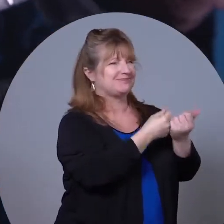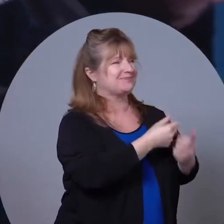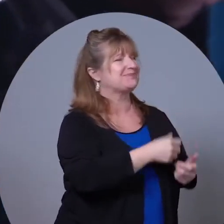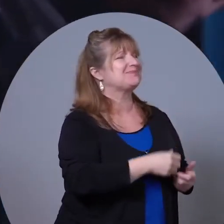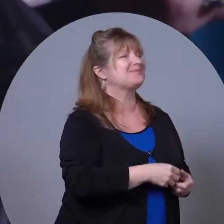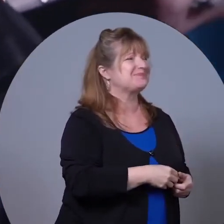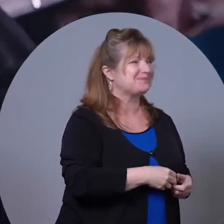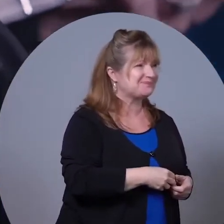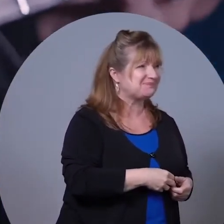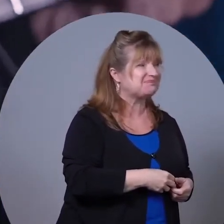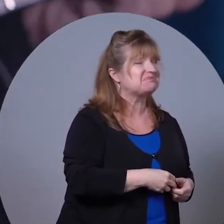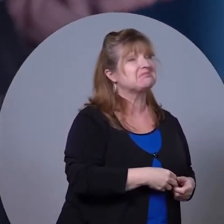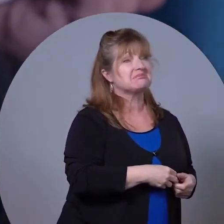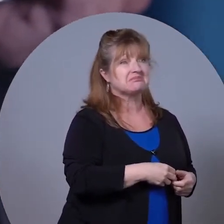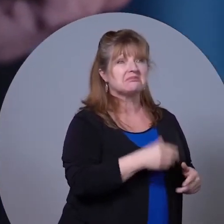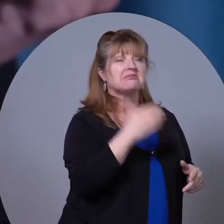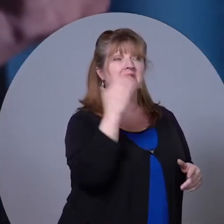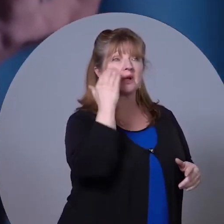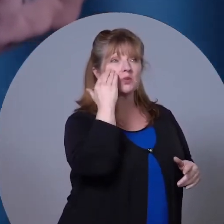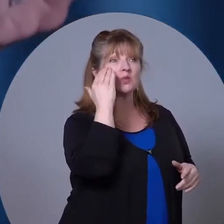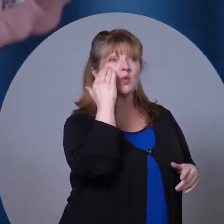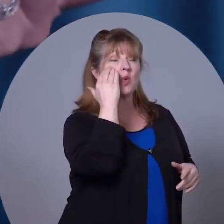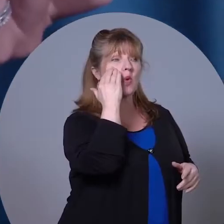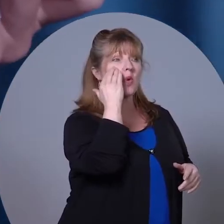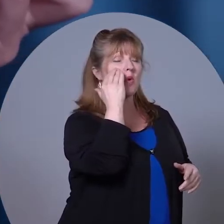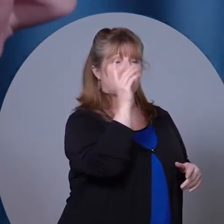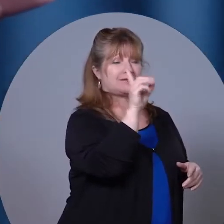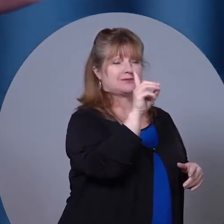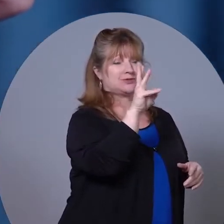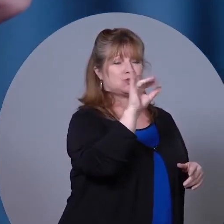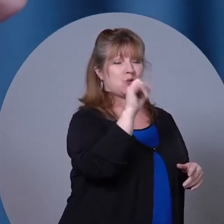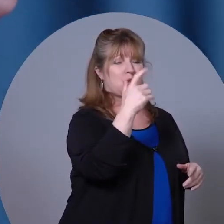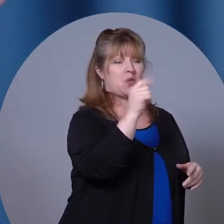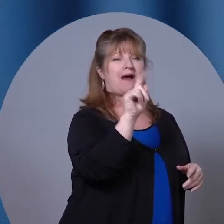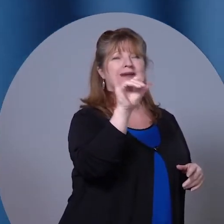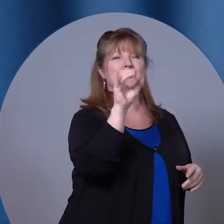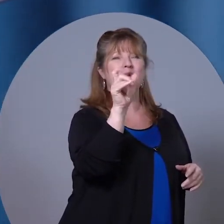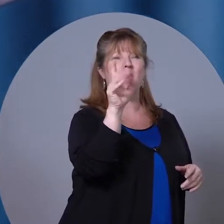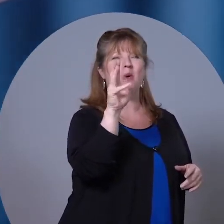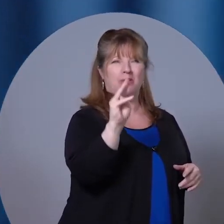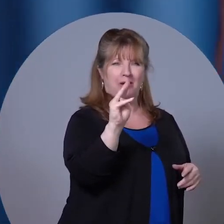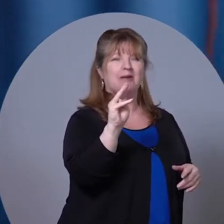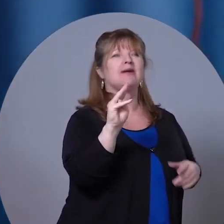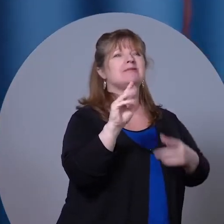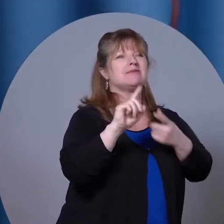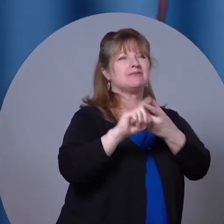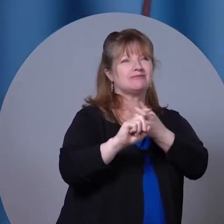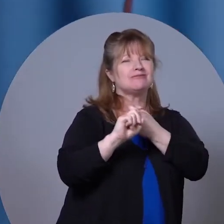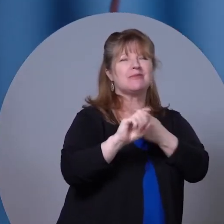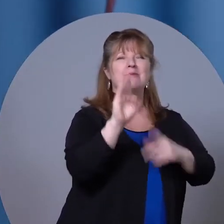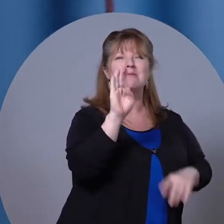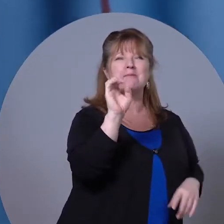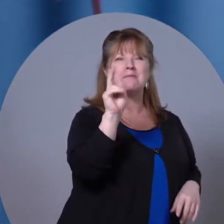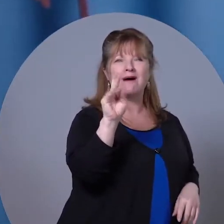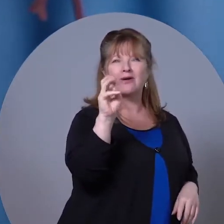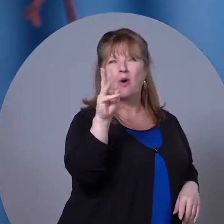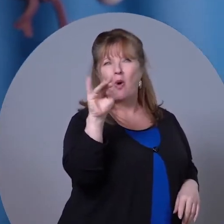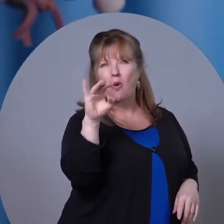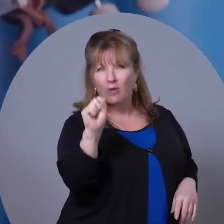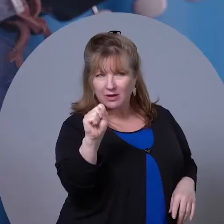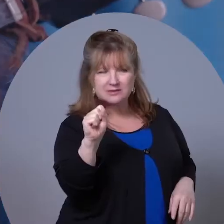still keeping everything approachable, adaptable, and easy enough for us to make at home. There is so